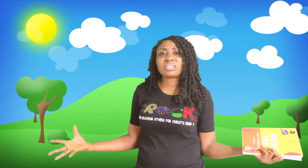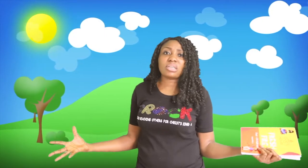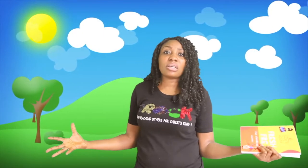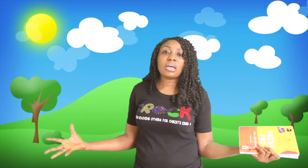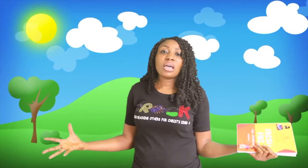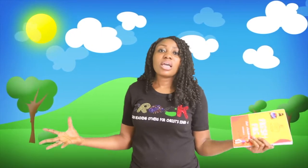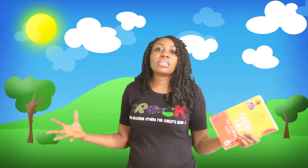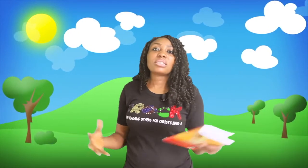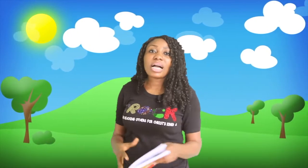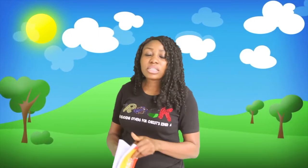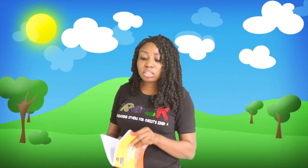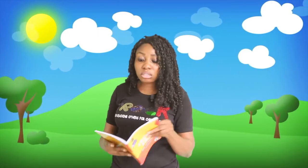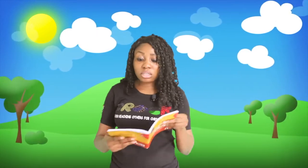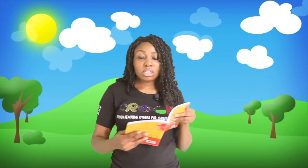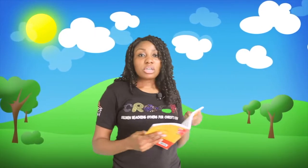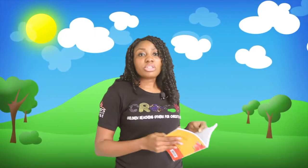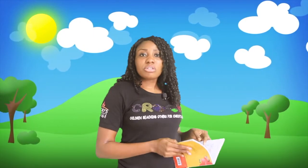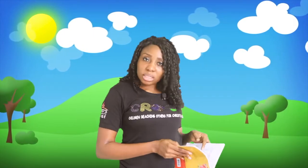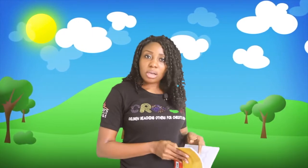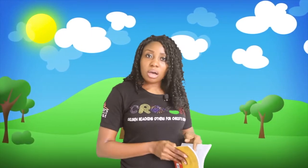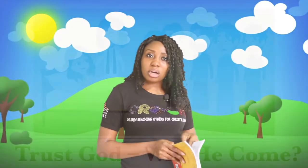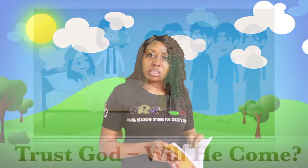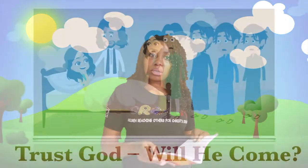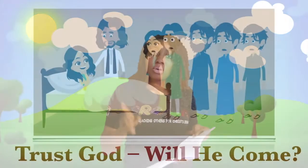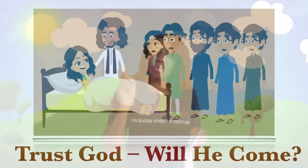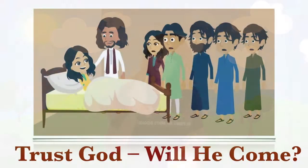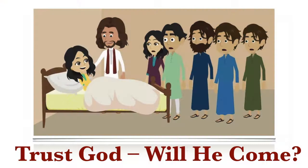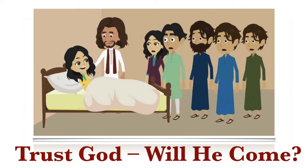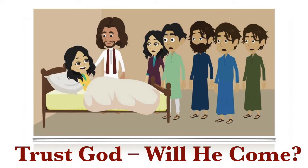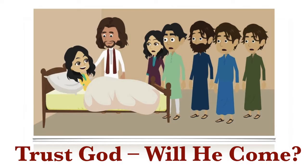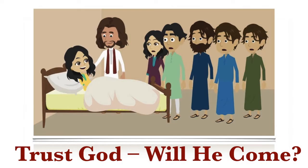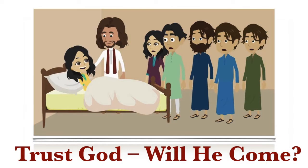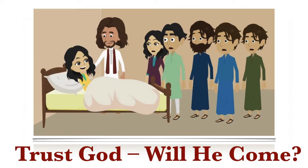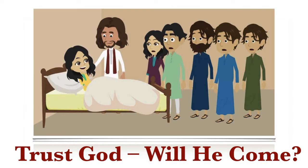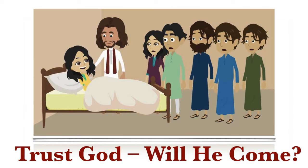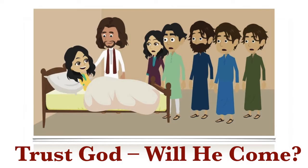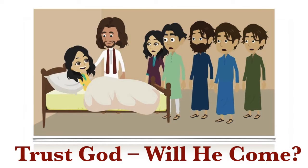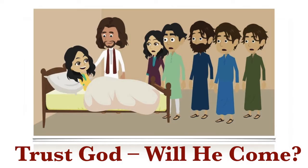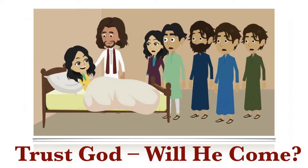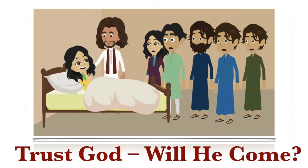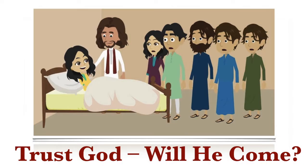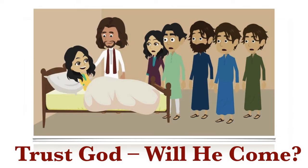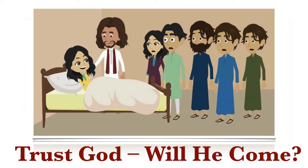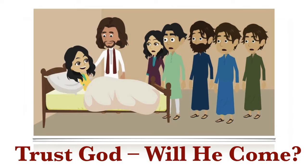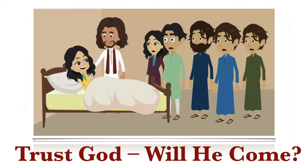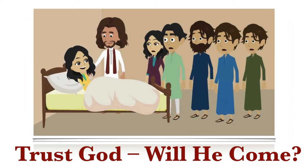interesting lesson. It's titled, Trust God, Will He Come?